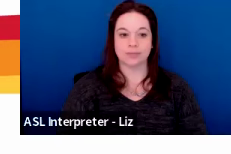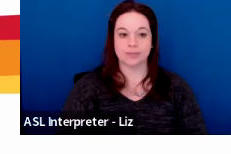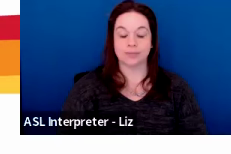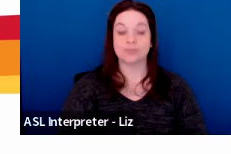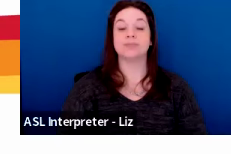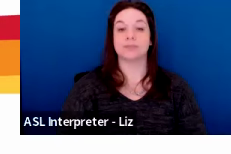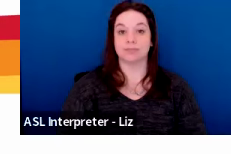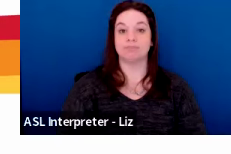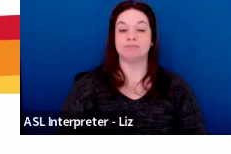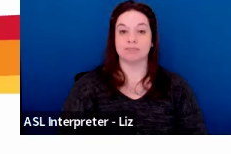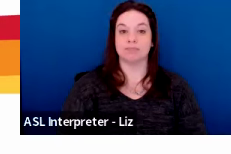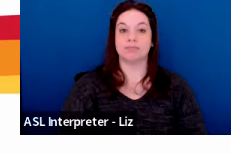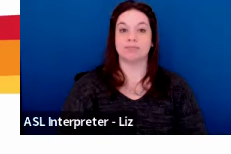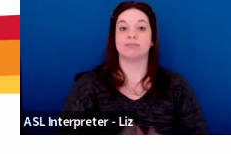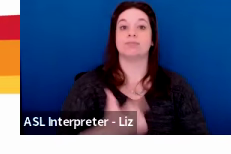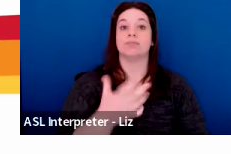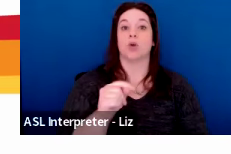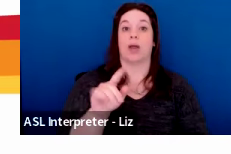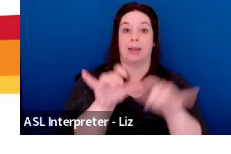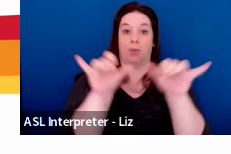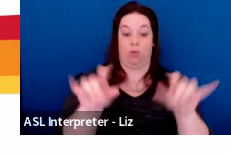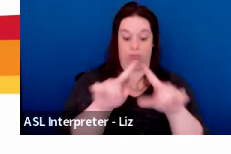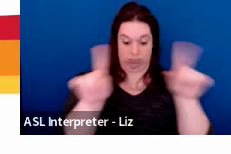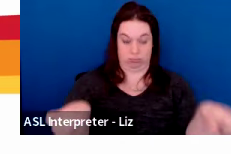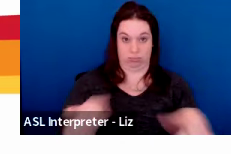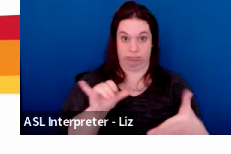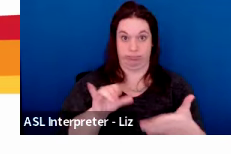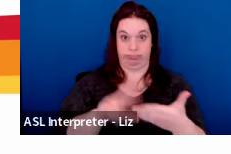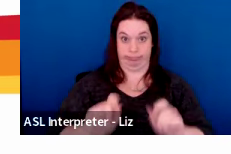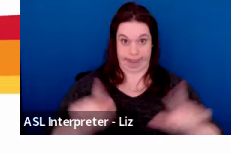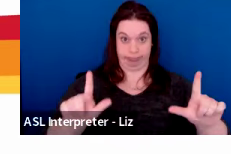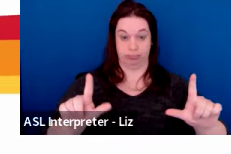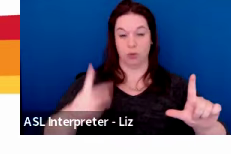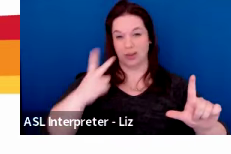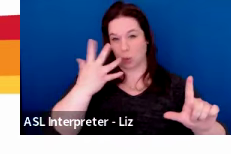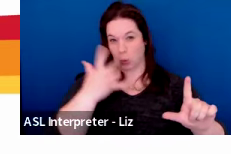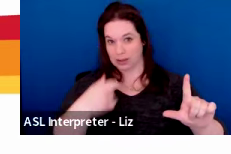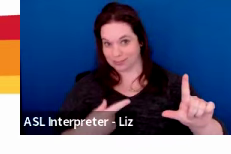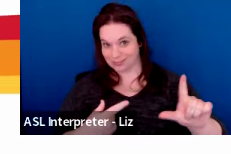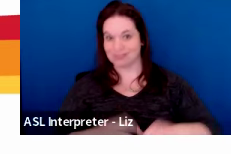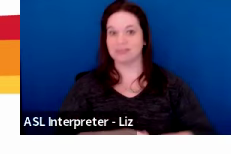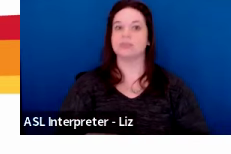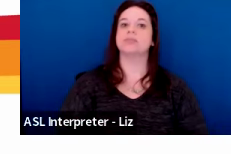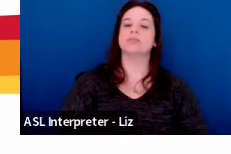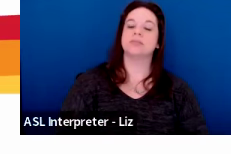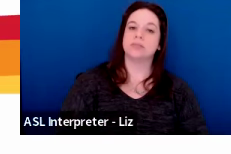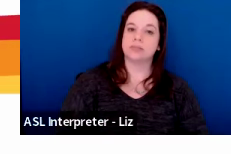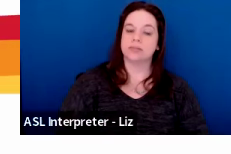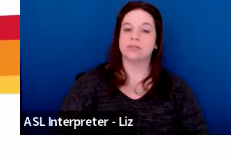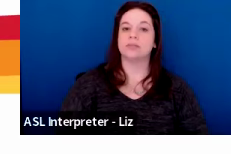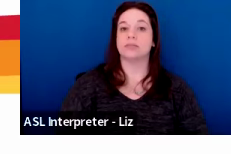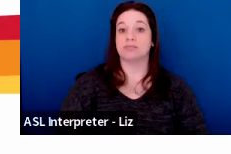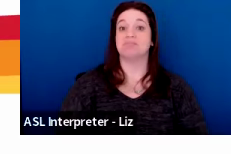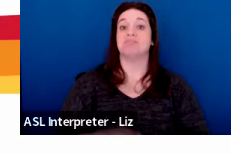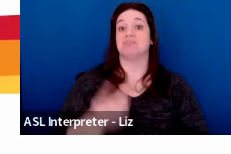When you log into the grant portal, you will see this. I know some of you probably